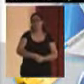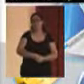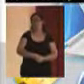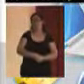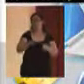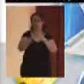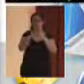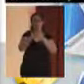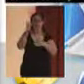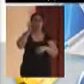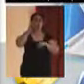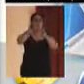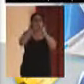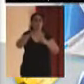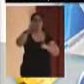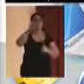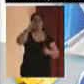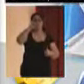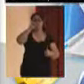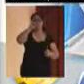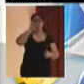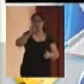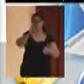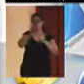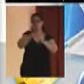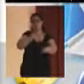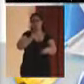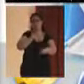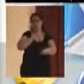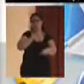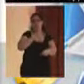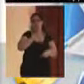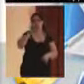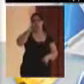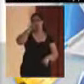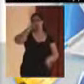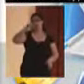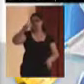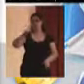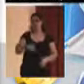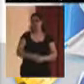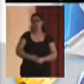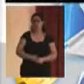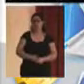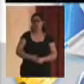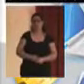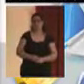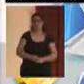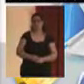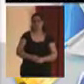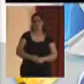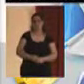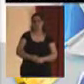and also the audiobooks are in DEXI format, most of them in the 202